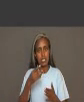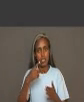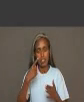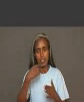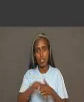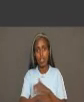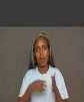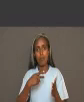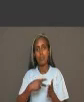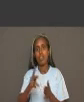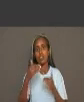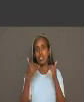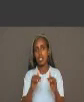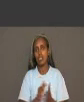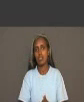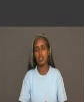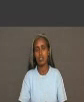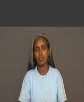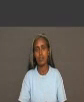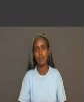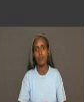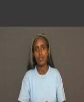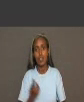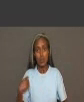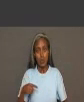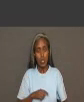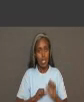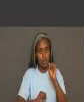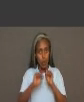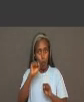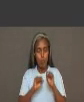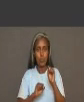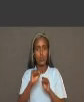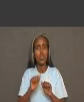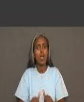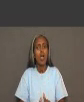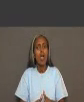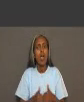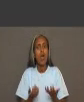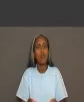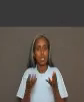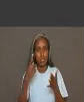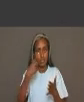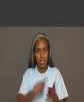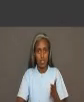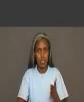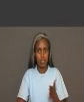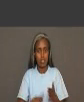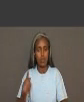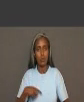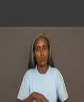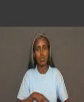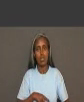rates. With it, we can compute how much tax we will